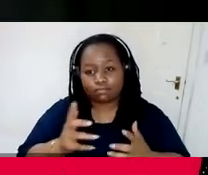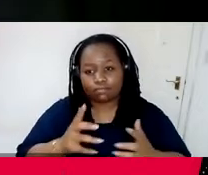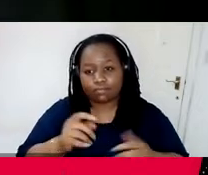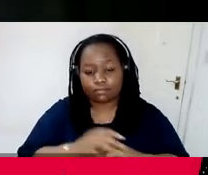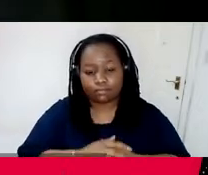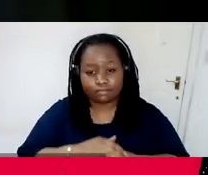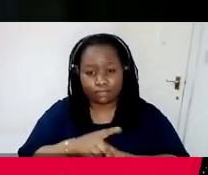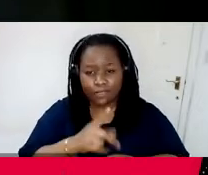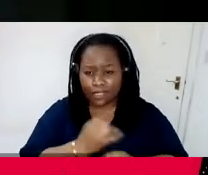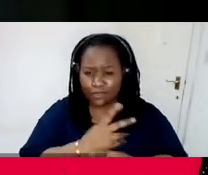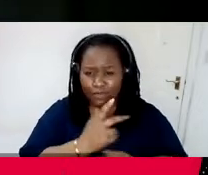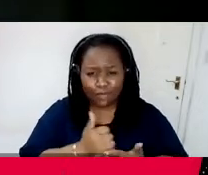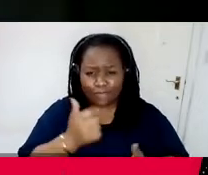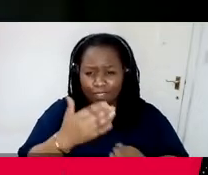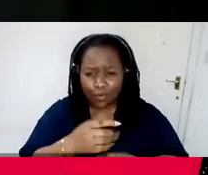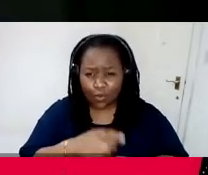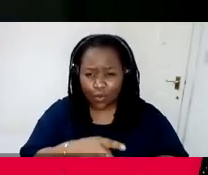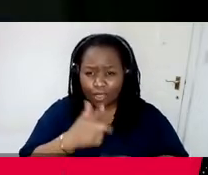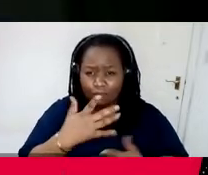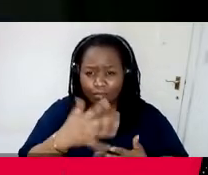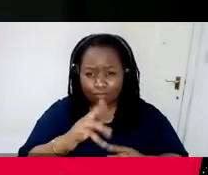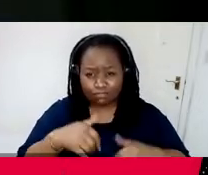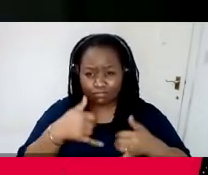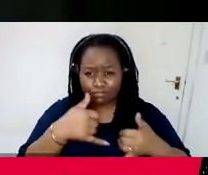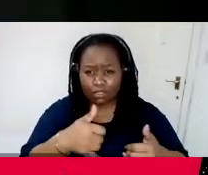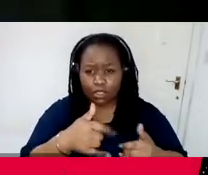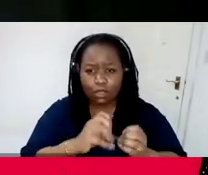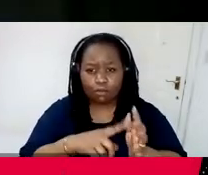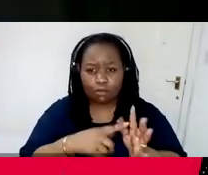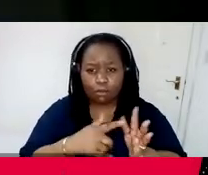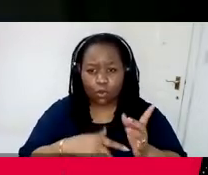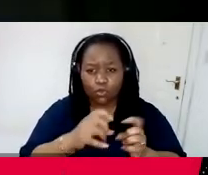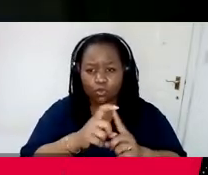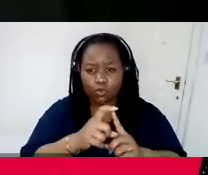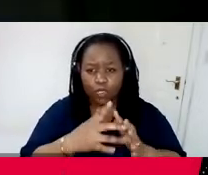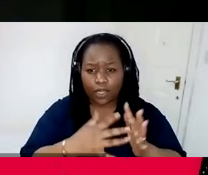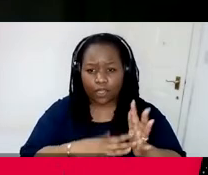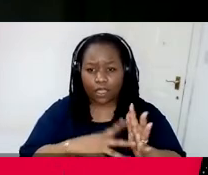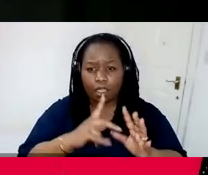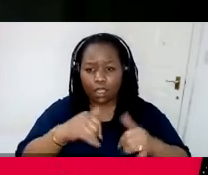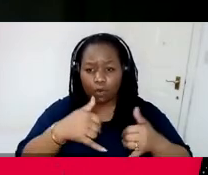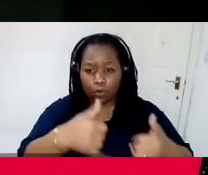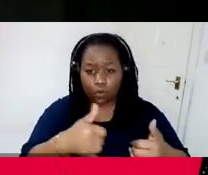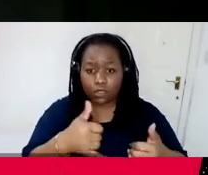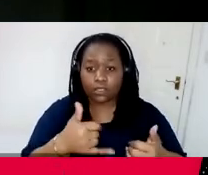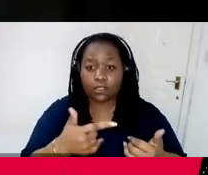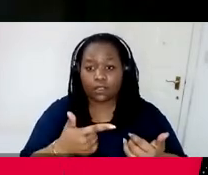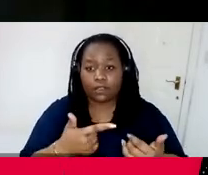They do amazing work. They were recently awarded the Waldron Medal of Liberty Award by Human Rights First,